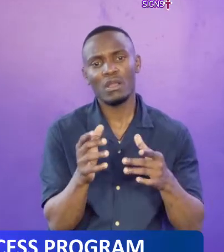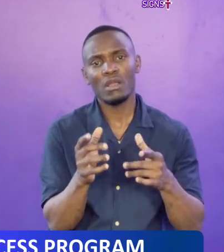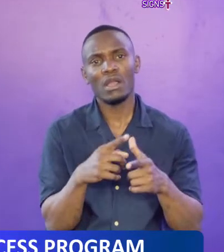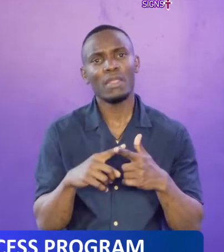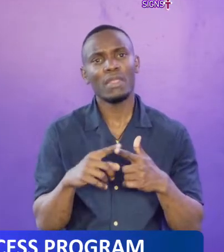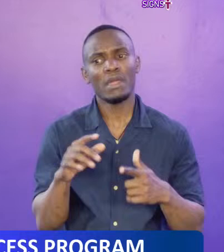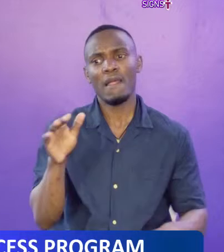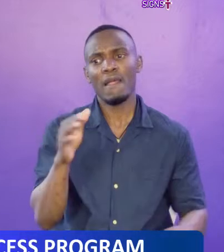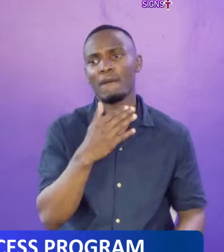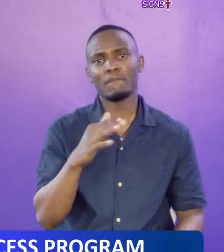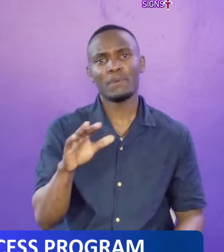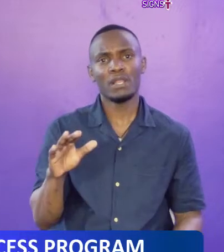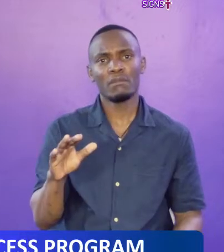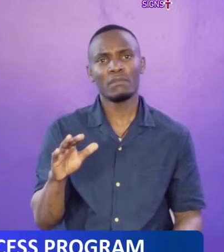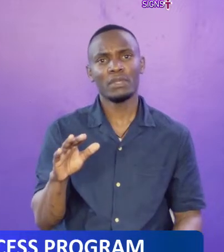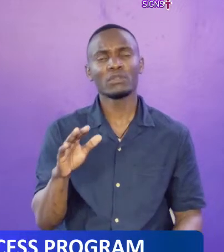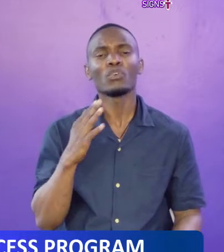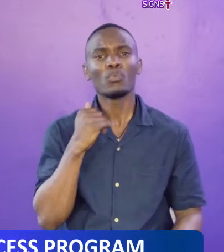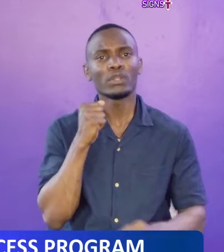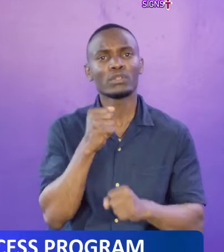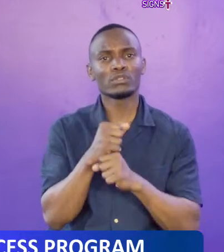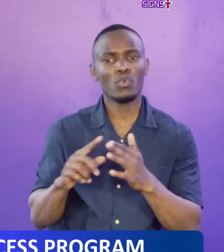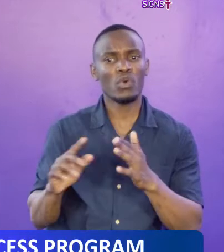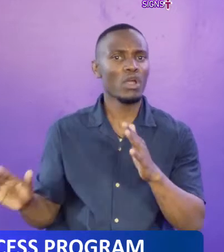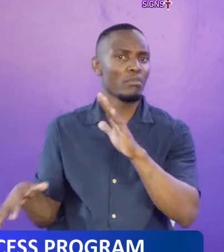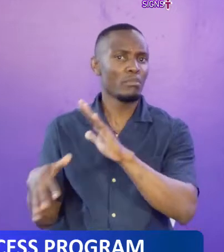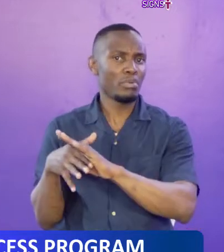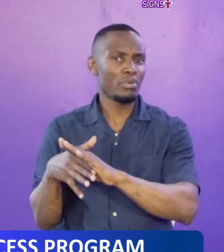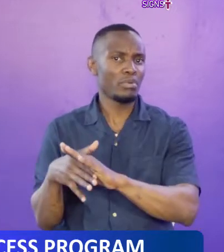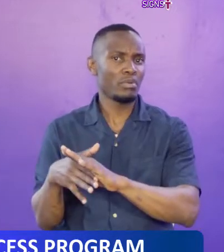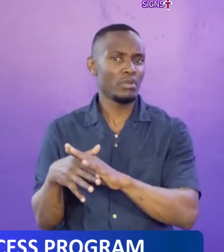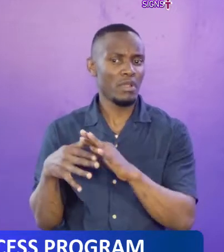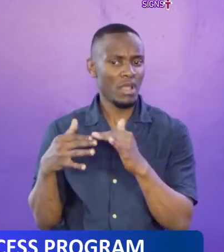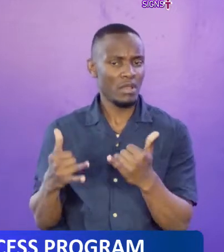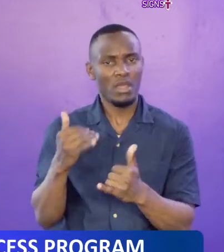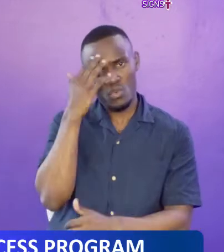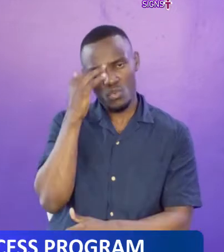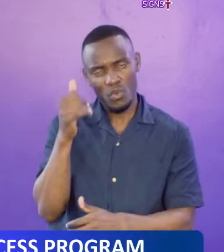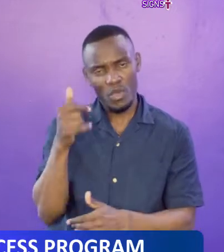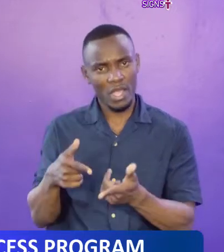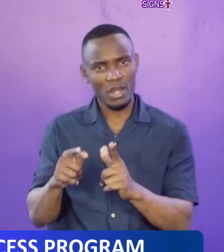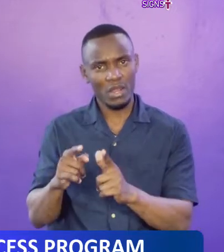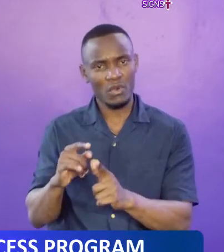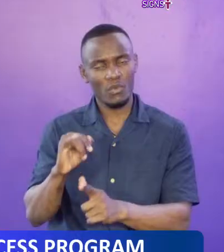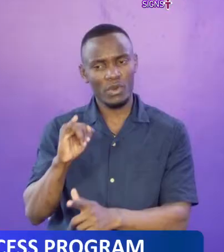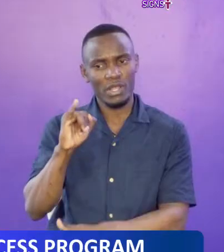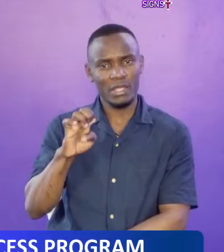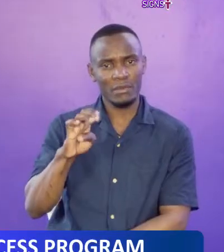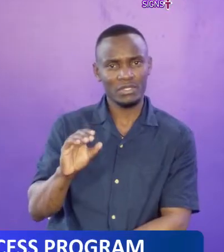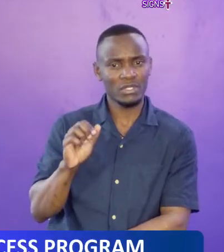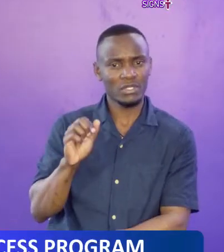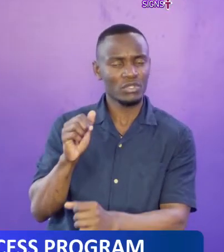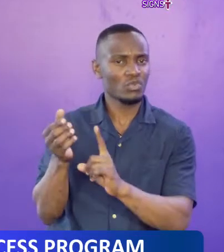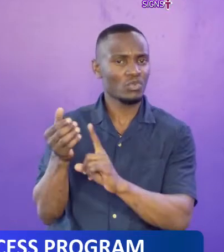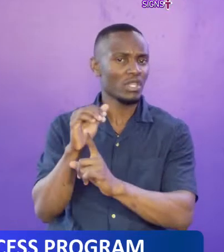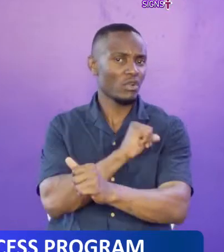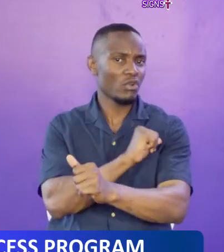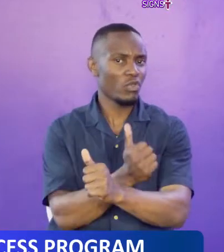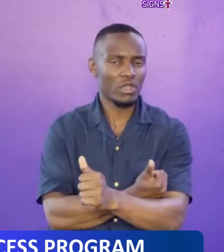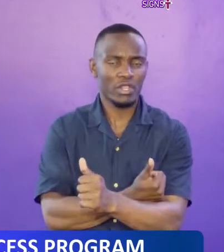vehemently faced them out. But then why would IEBC be given such authority? Remember,